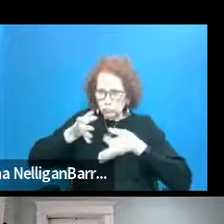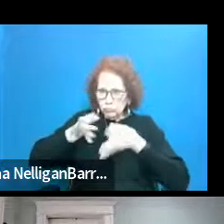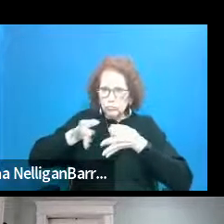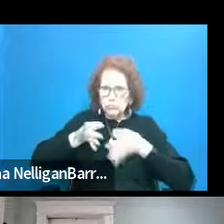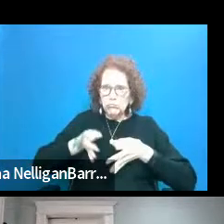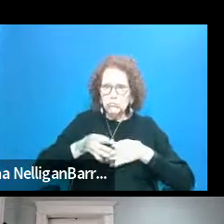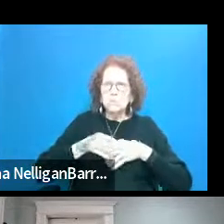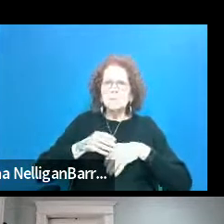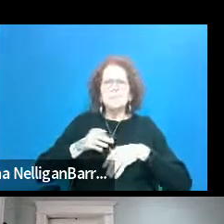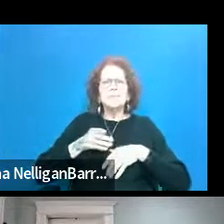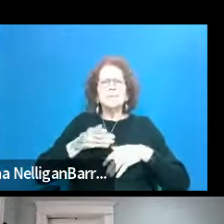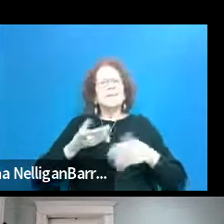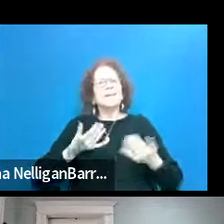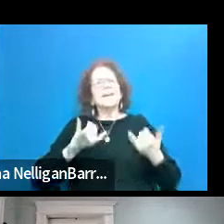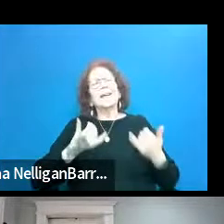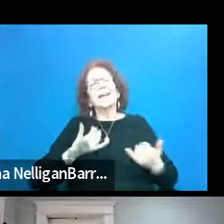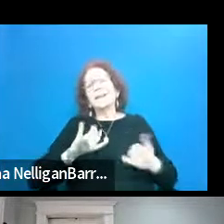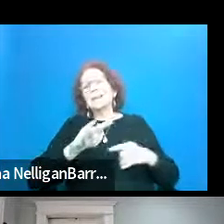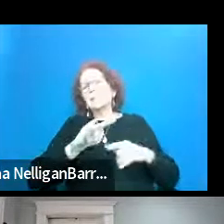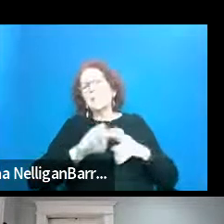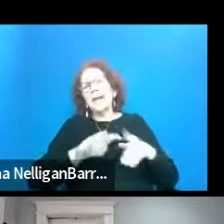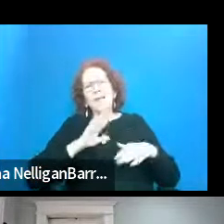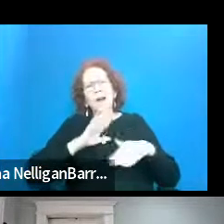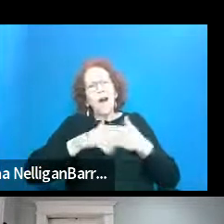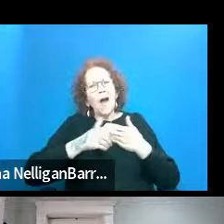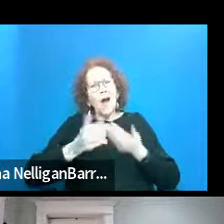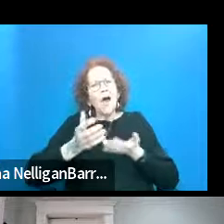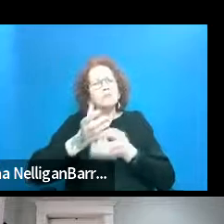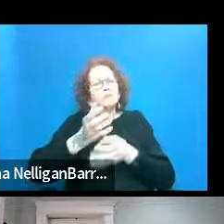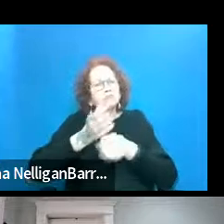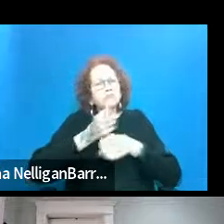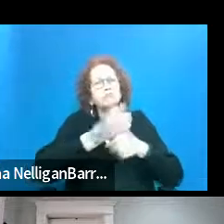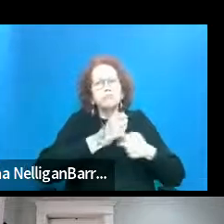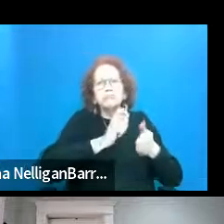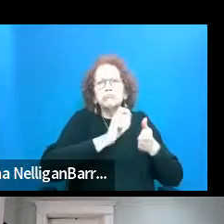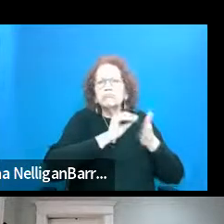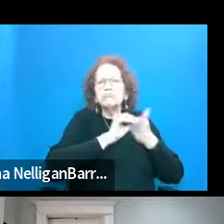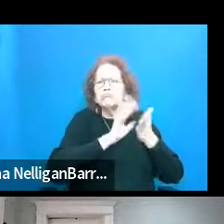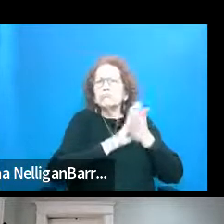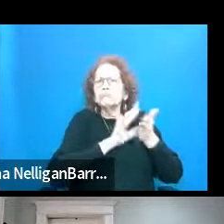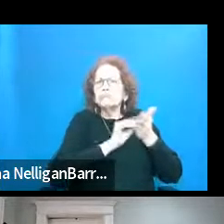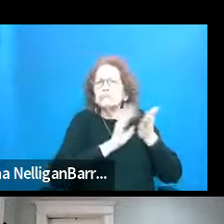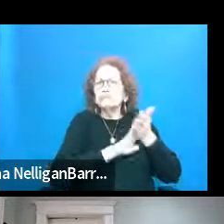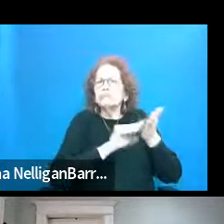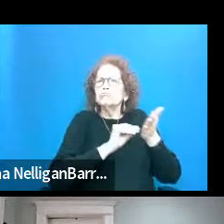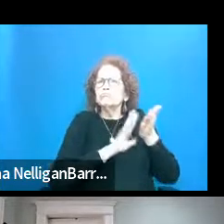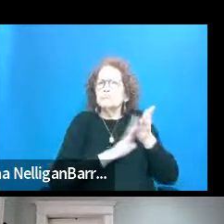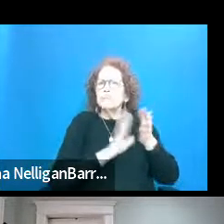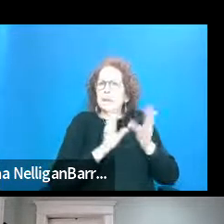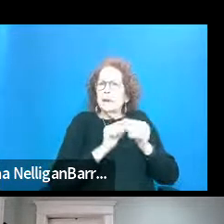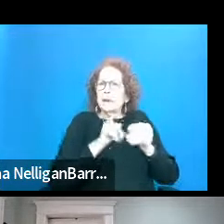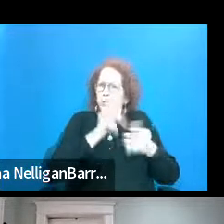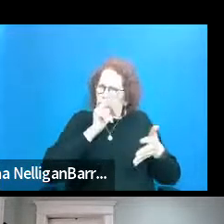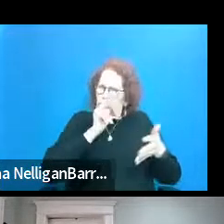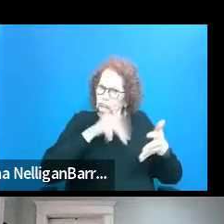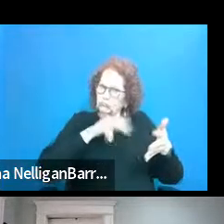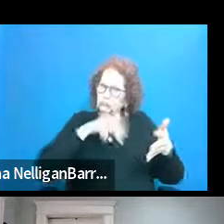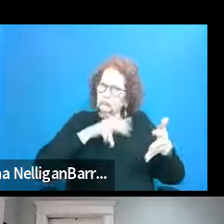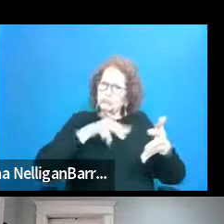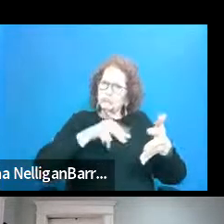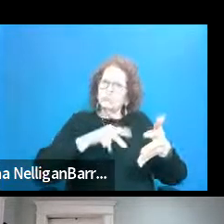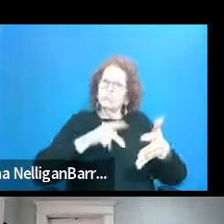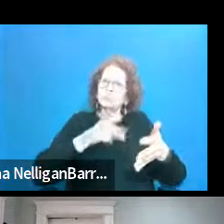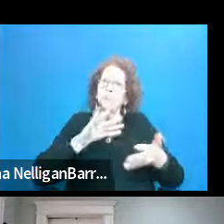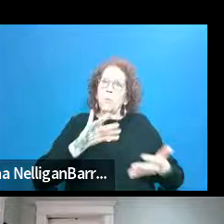got the notes from the meeting, so you guys can reference them and look at those as you wish. We are getting some clarification and updates